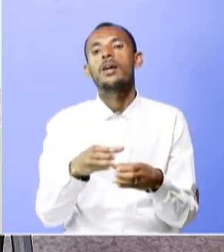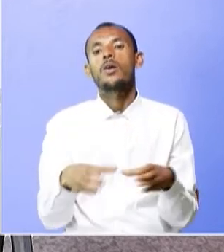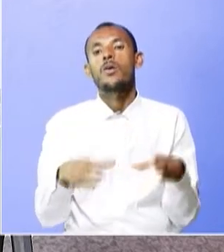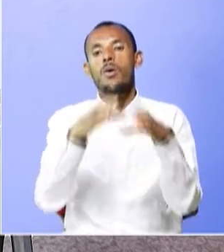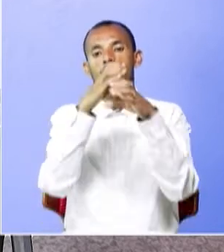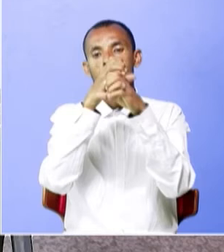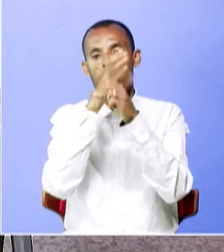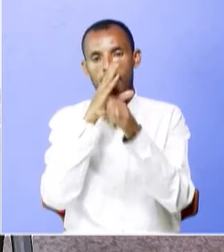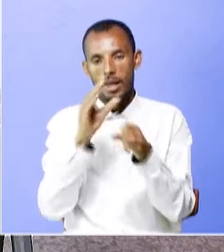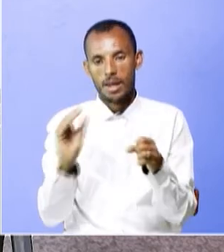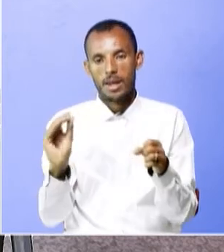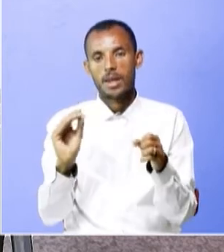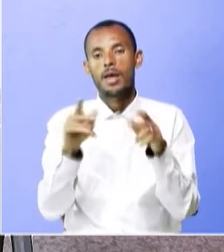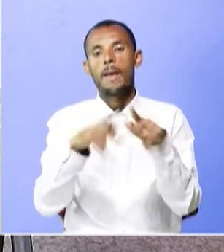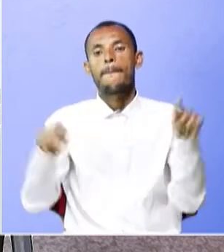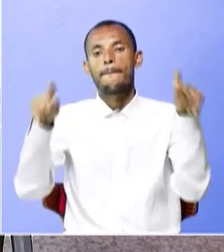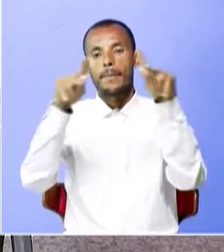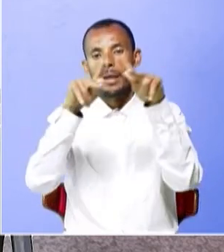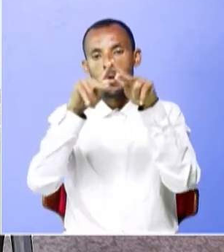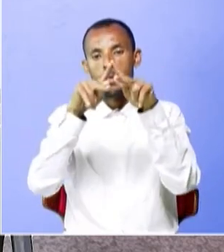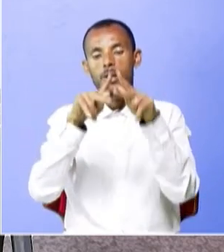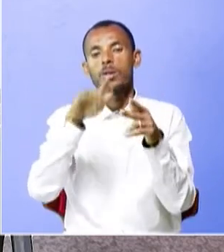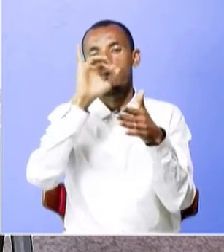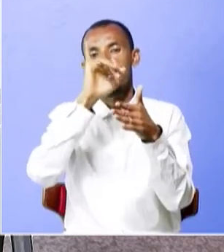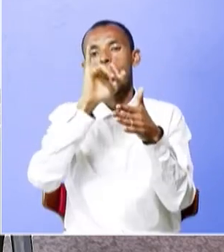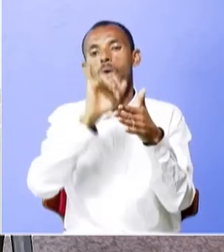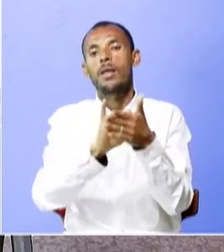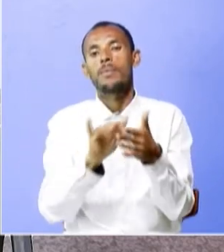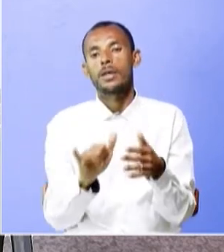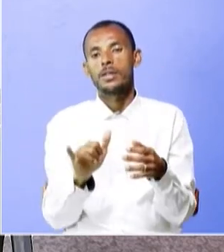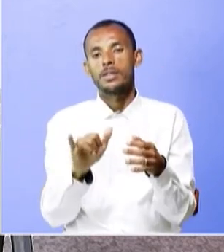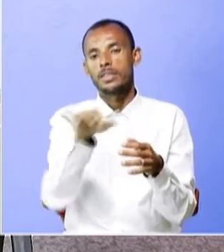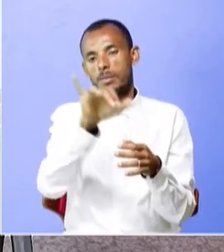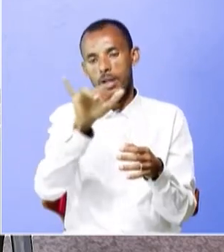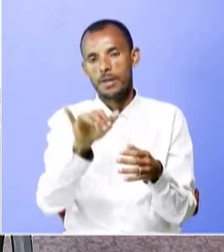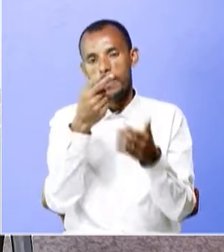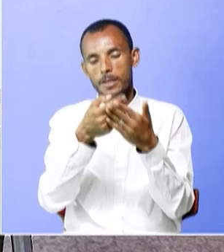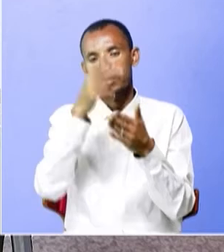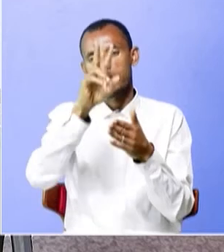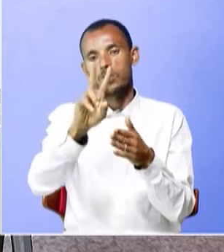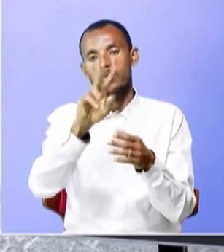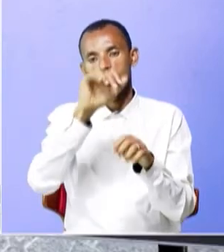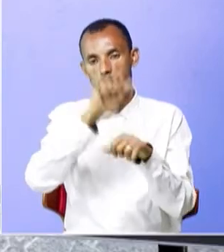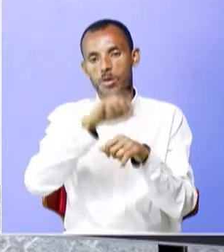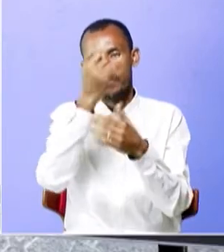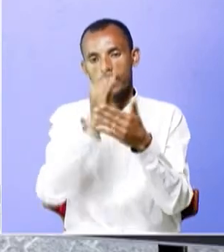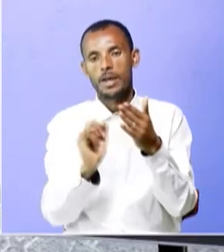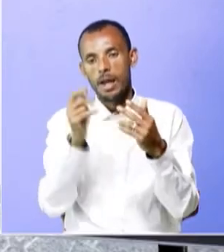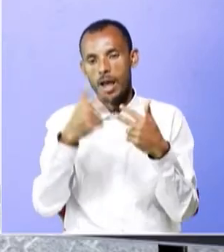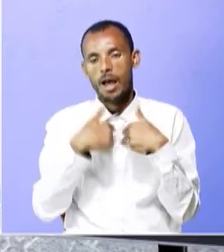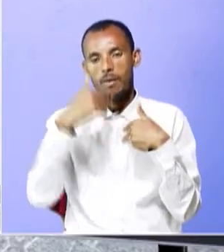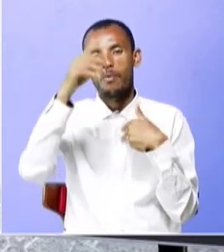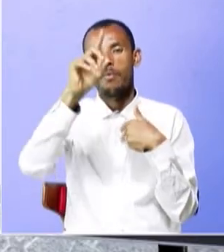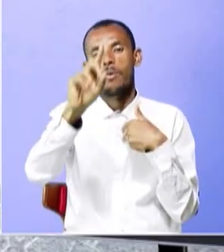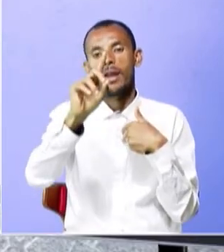a pyramid. What makes these two solid figures similar? These two solid figures have